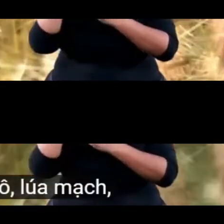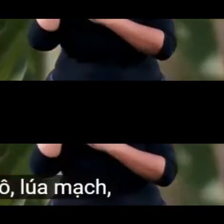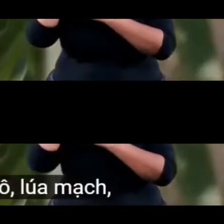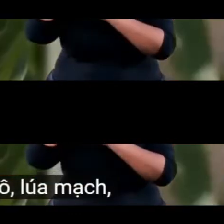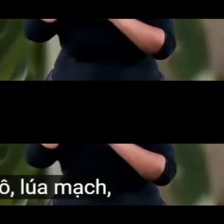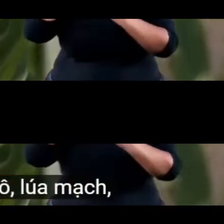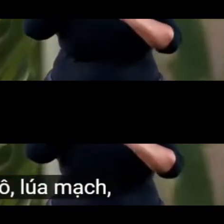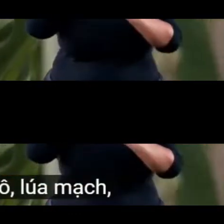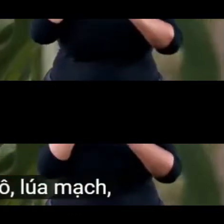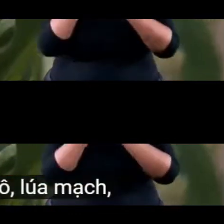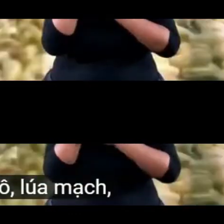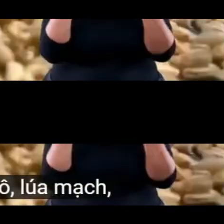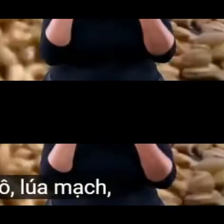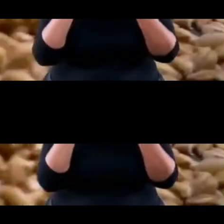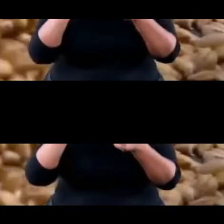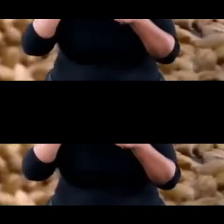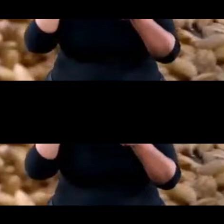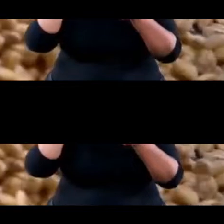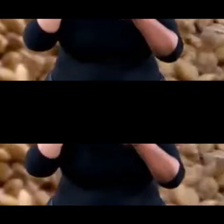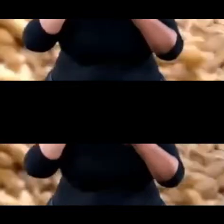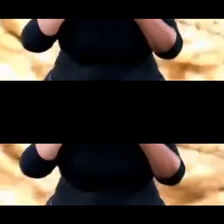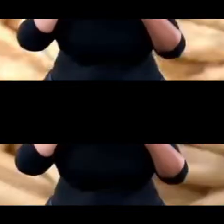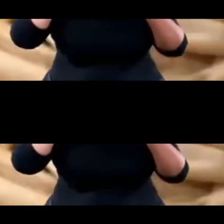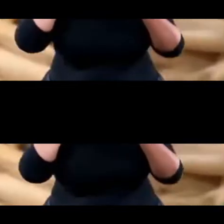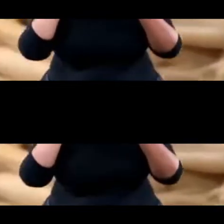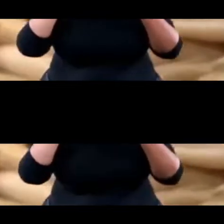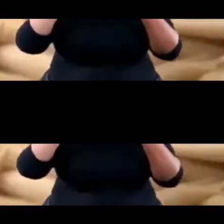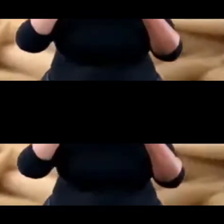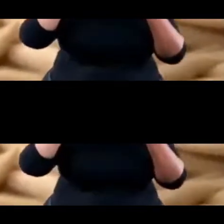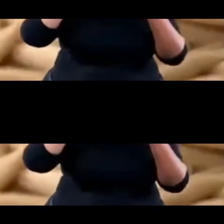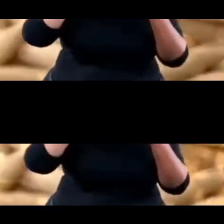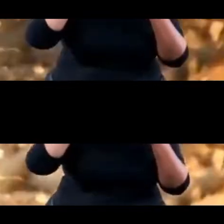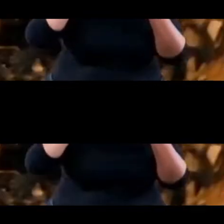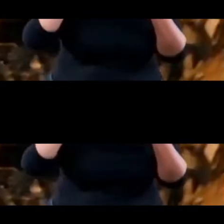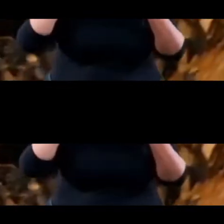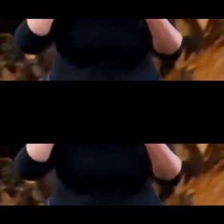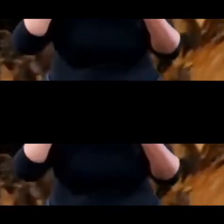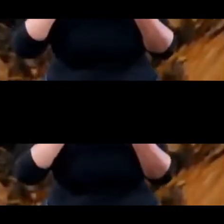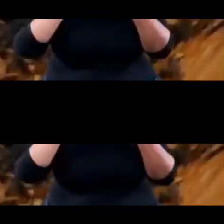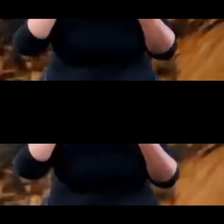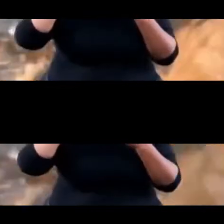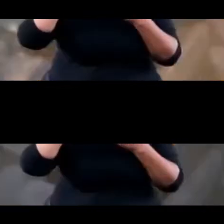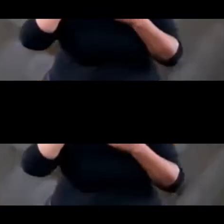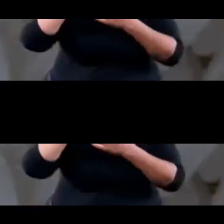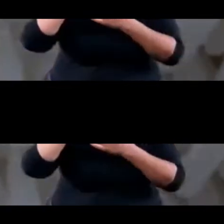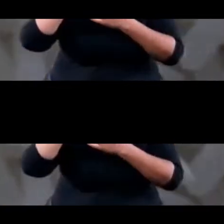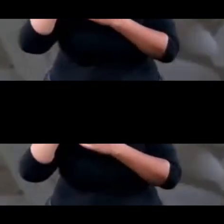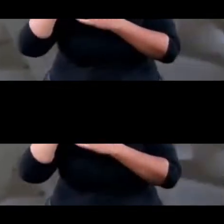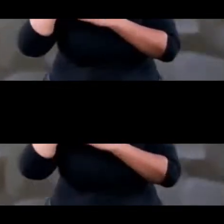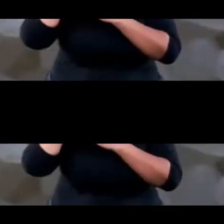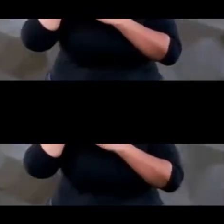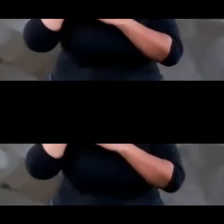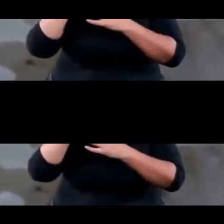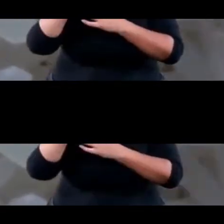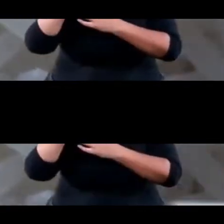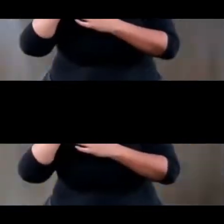wheat, corn, barley, oats, tobacco, and